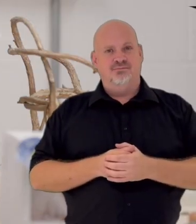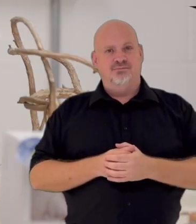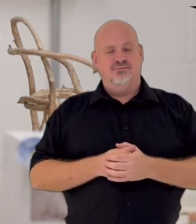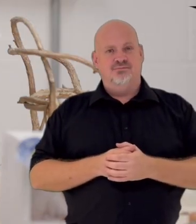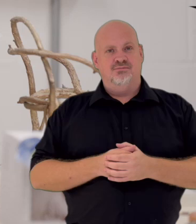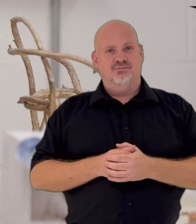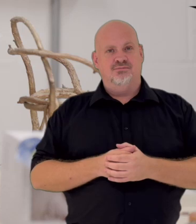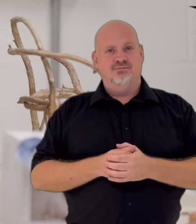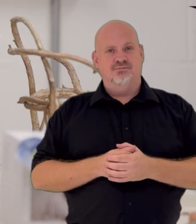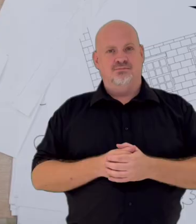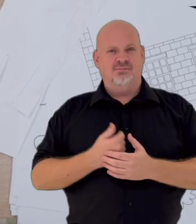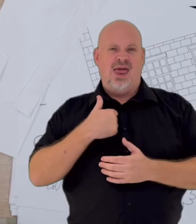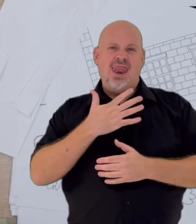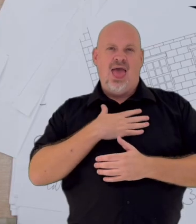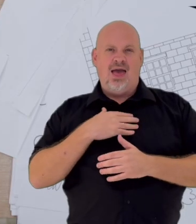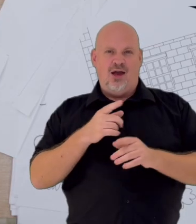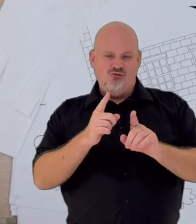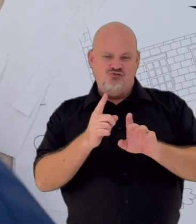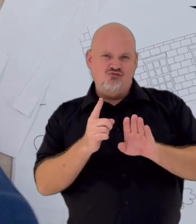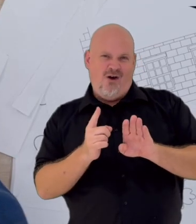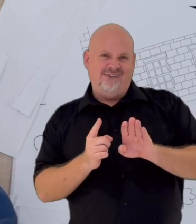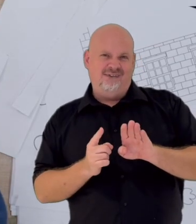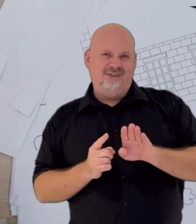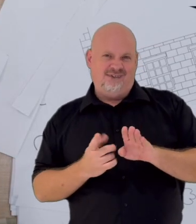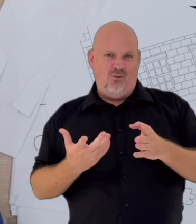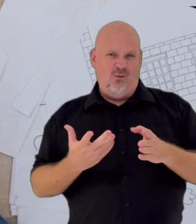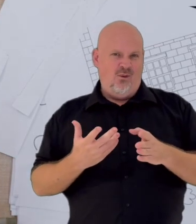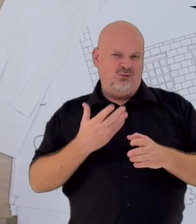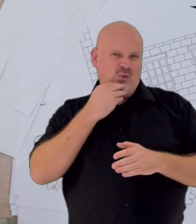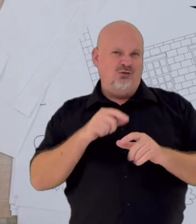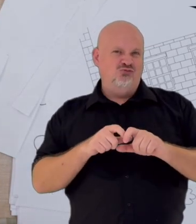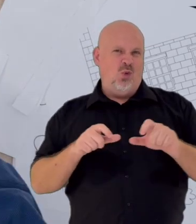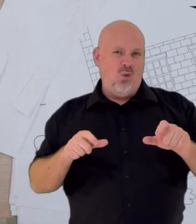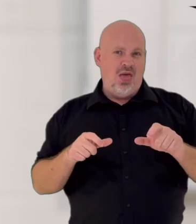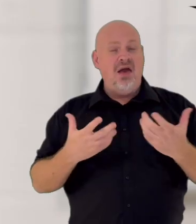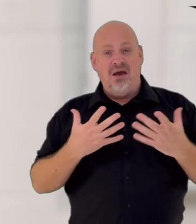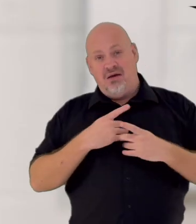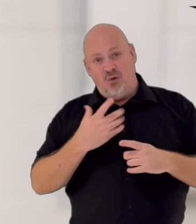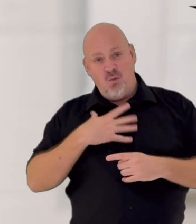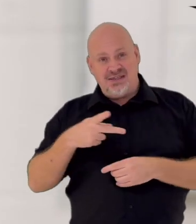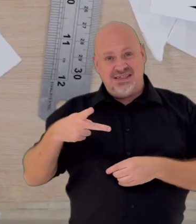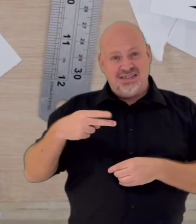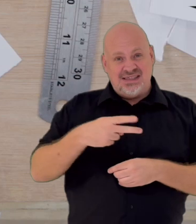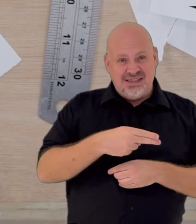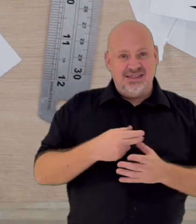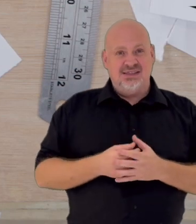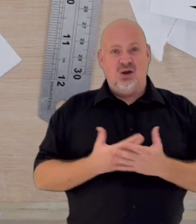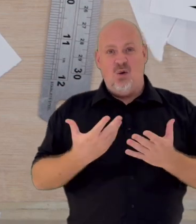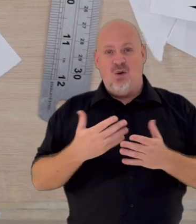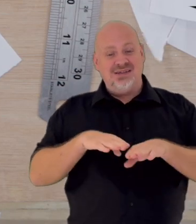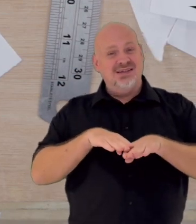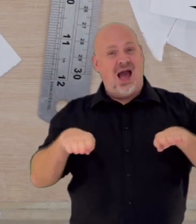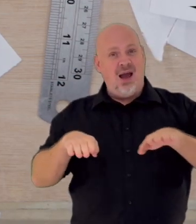I quite like the rough edges. So I'm using a ruler, but you could use scissors or you could use the edge of a table. If you